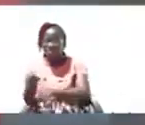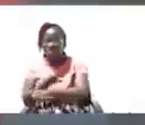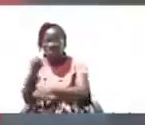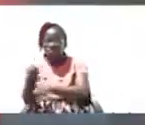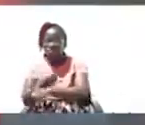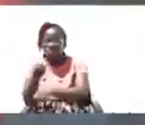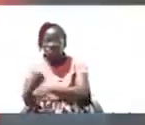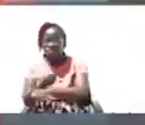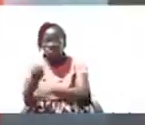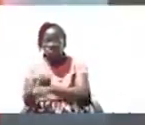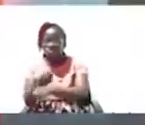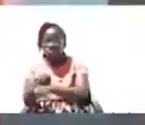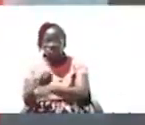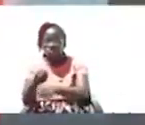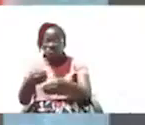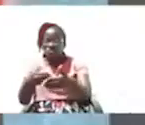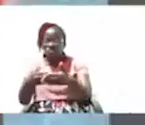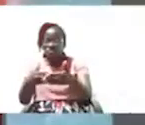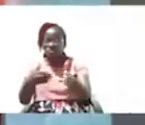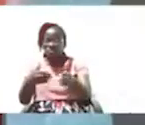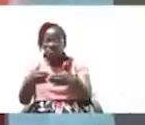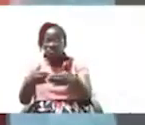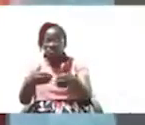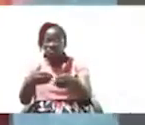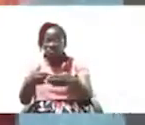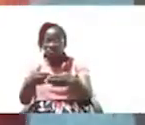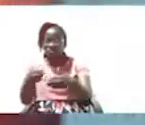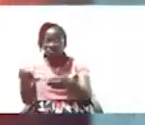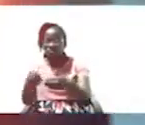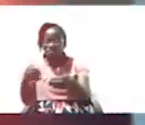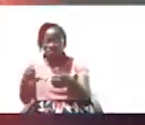there was a big stone at the mouth of the cave.